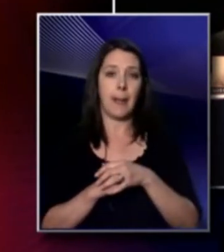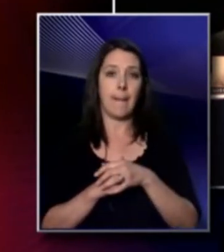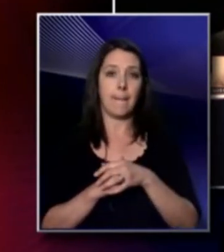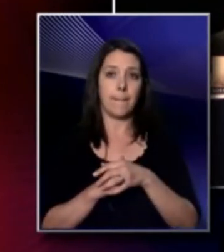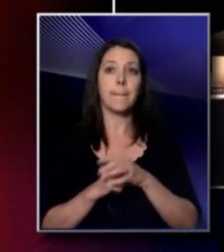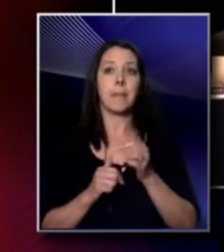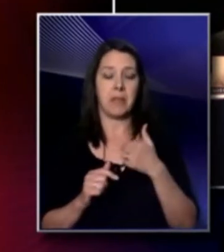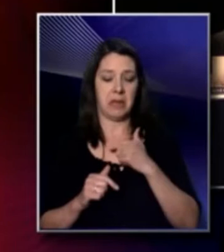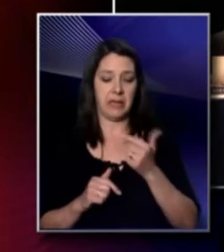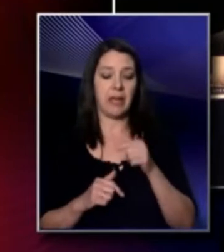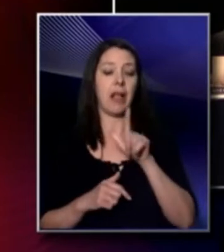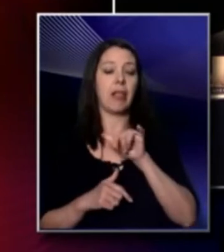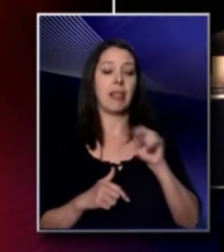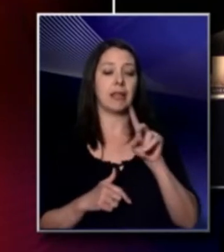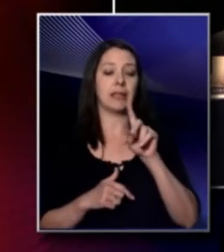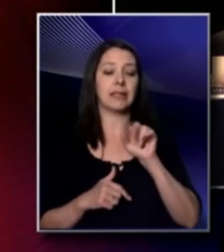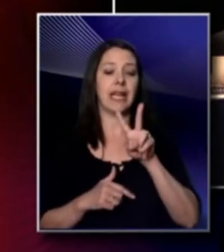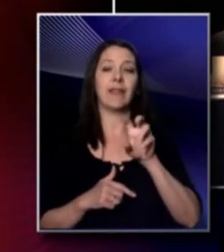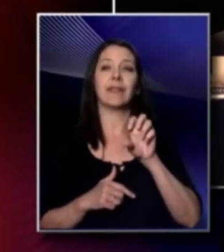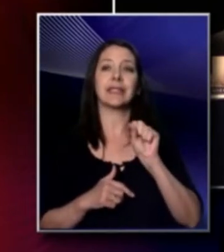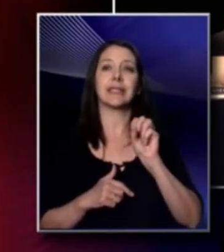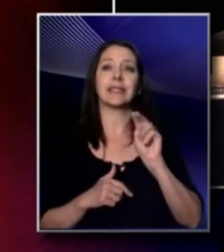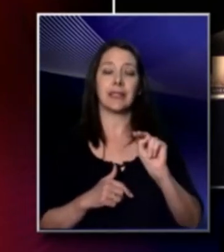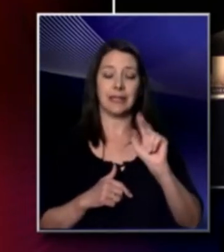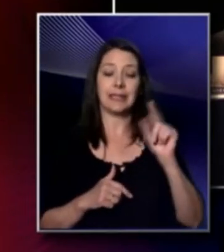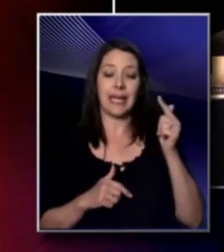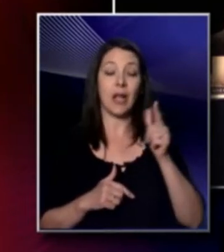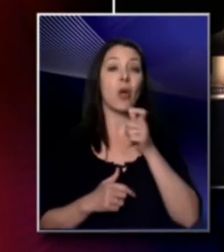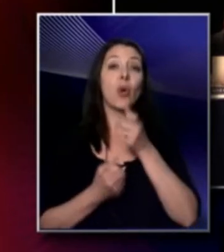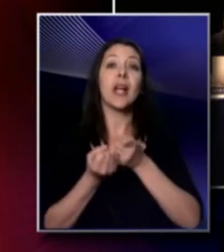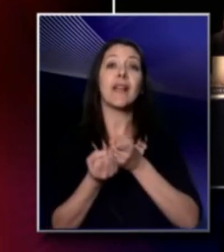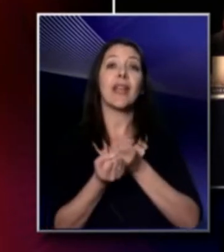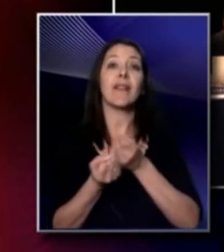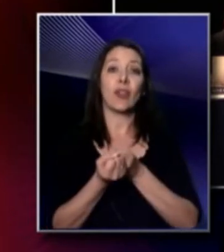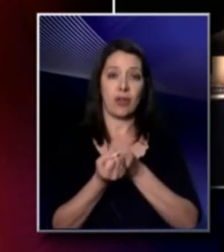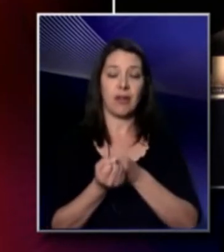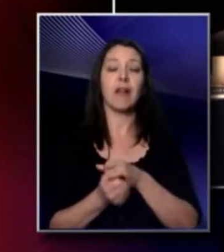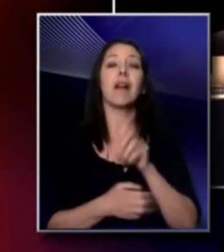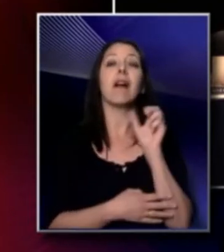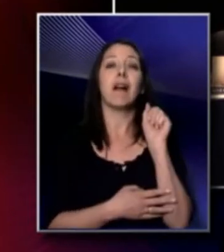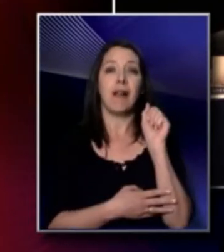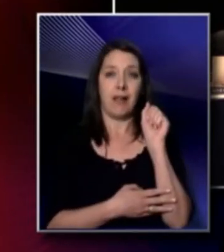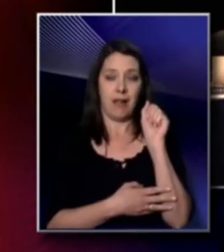I'll second. Lynn Davison, second. All in favor? Aye. Aye.